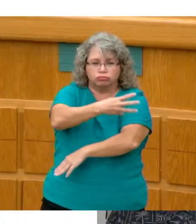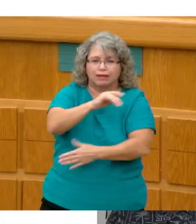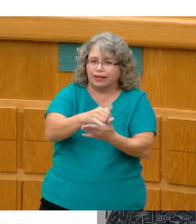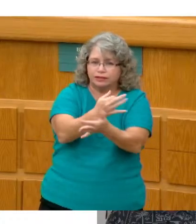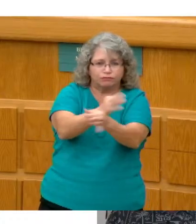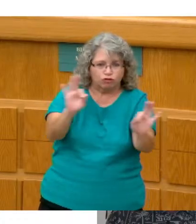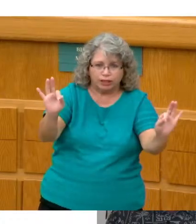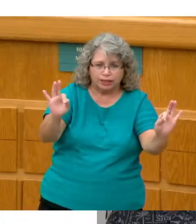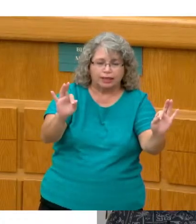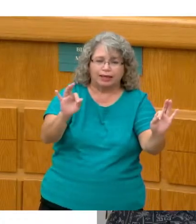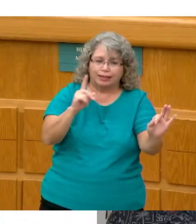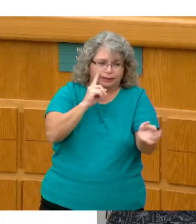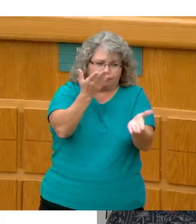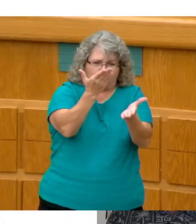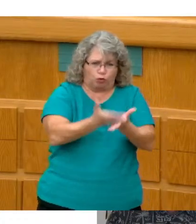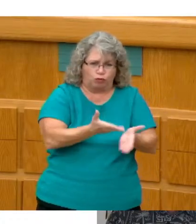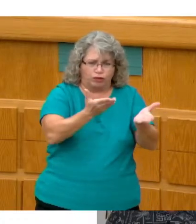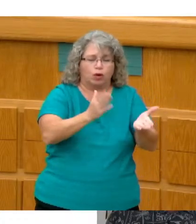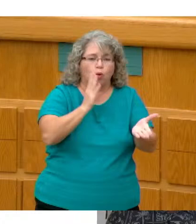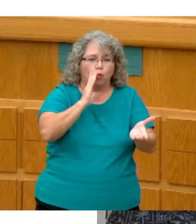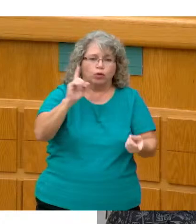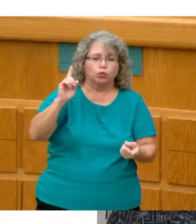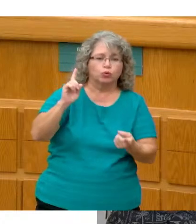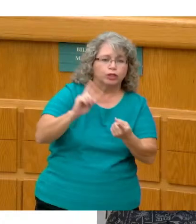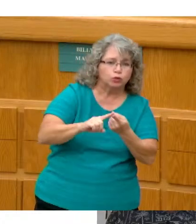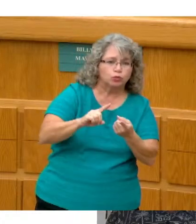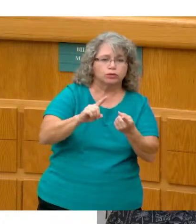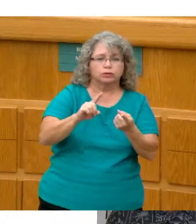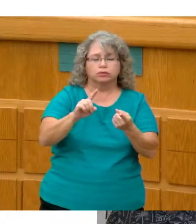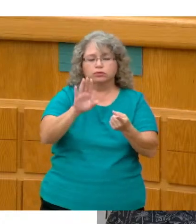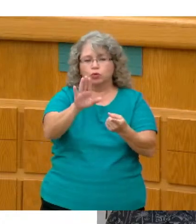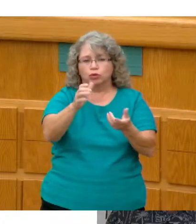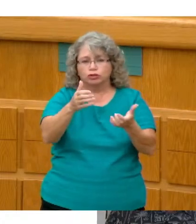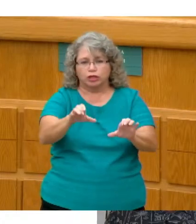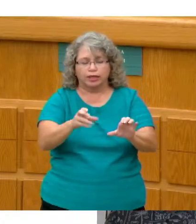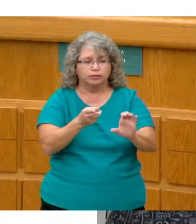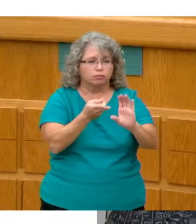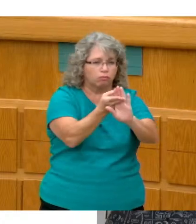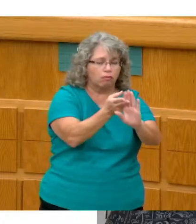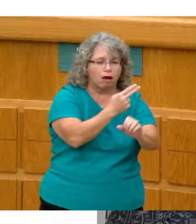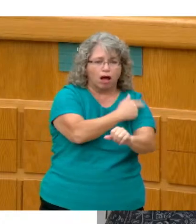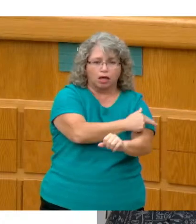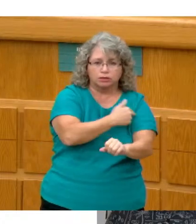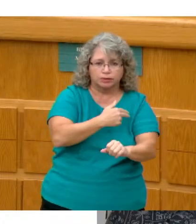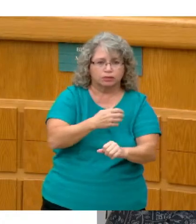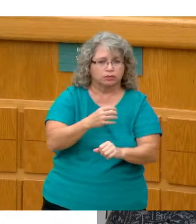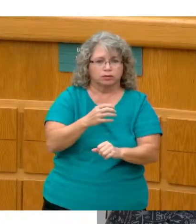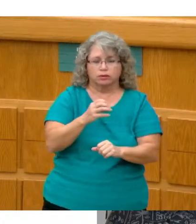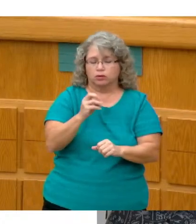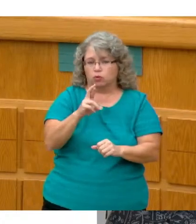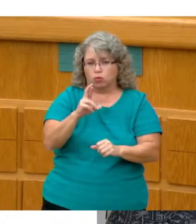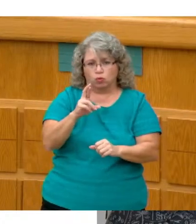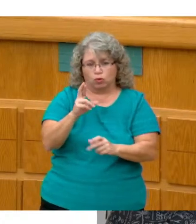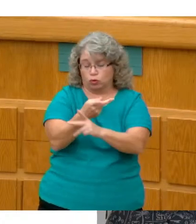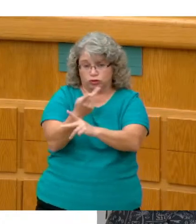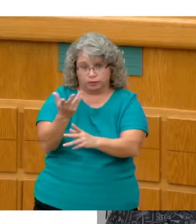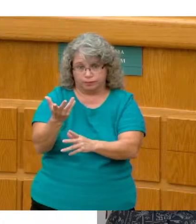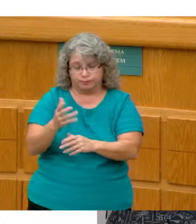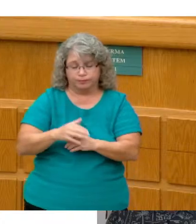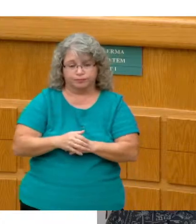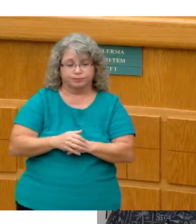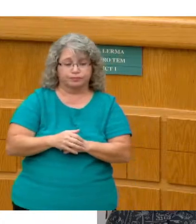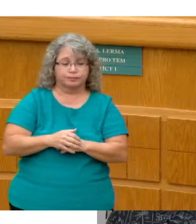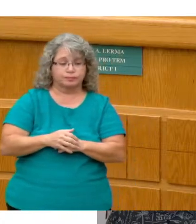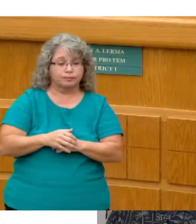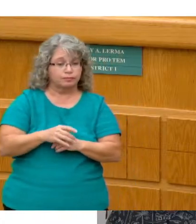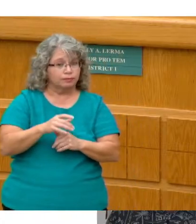reduce the chances that you'll end up in the hospital or worse from your COVID infection. And I want to point out that while they're free